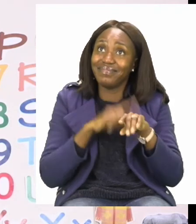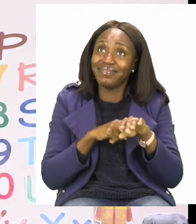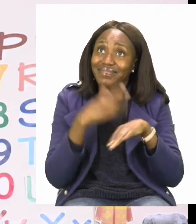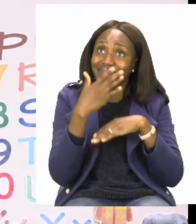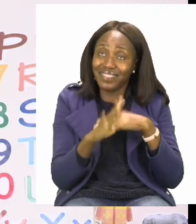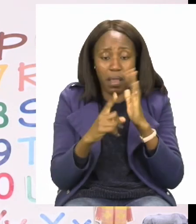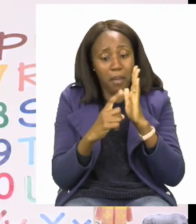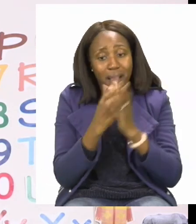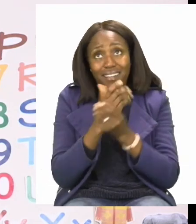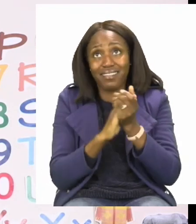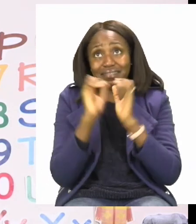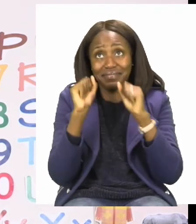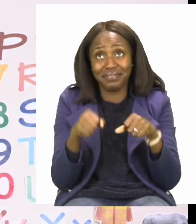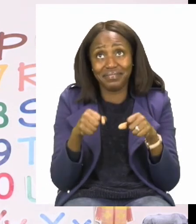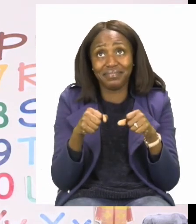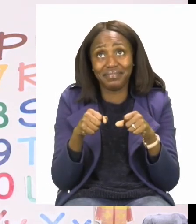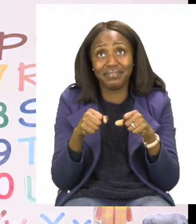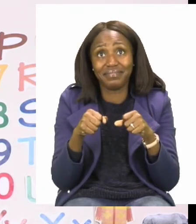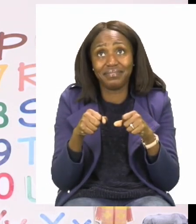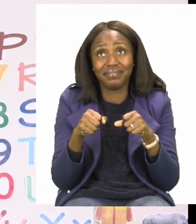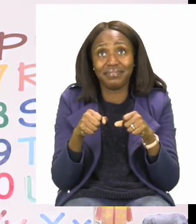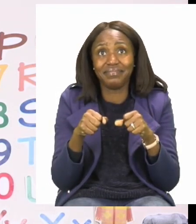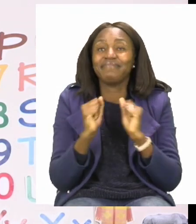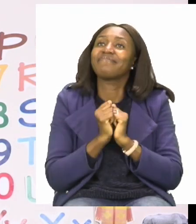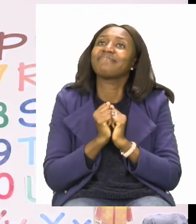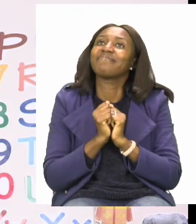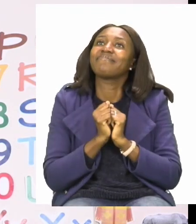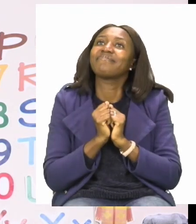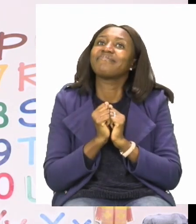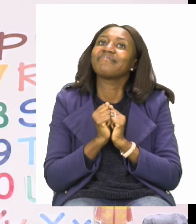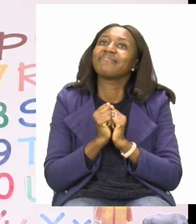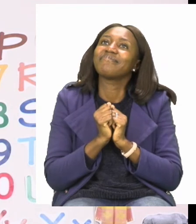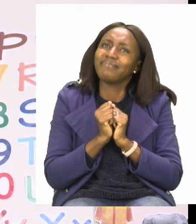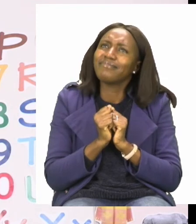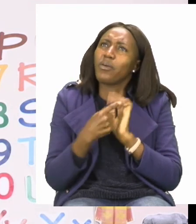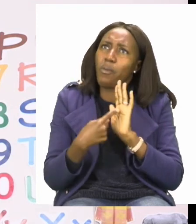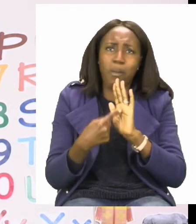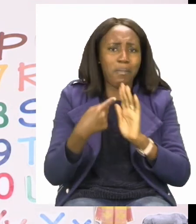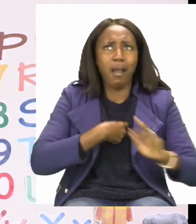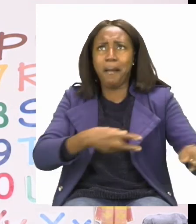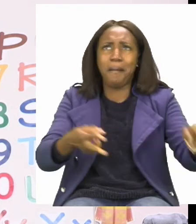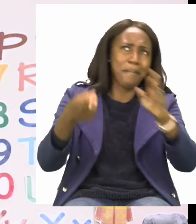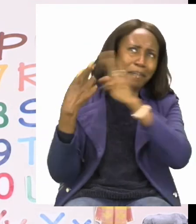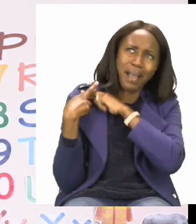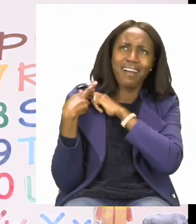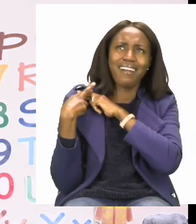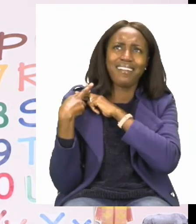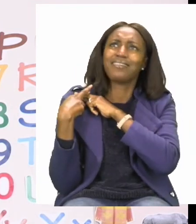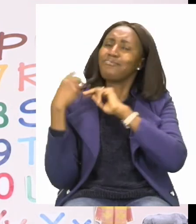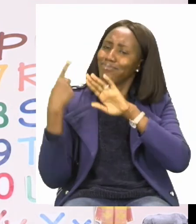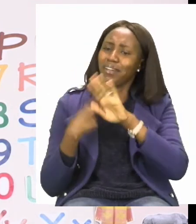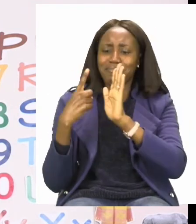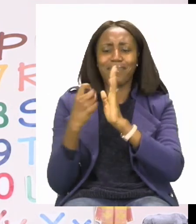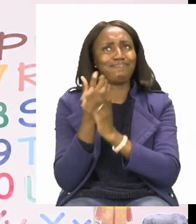sanitize. Remember, when we sanitize, we are trying to show the world that we are responsible boys and girls. So sanitize